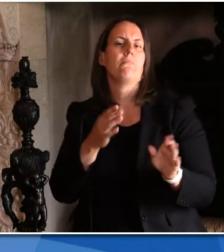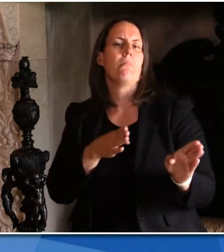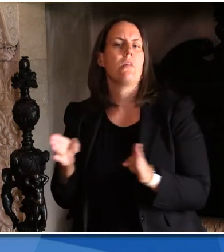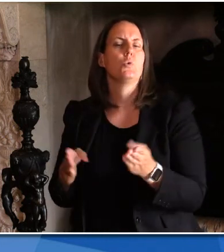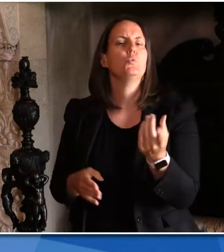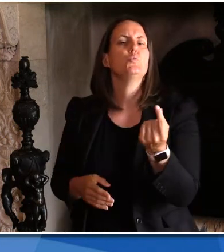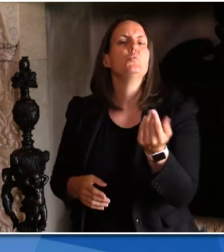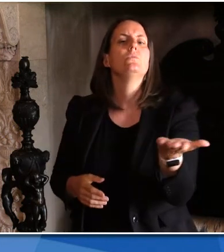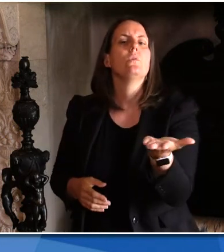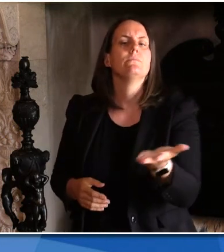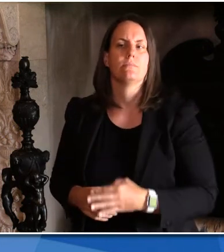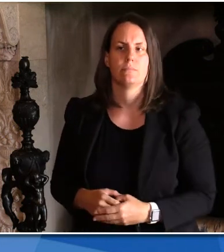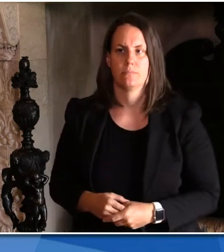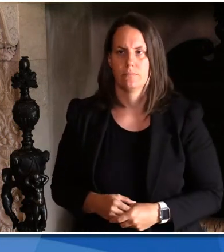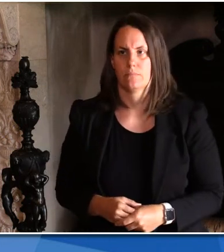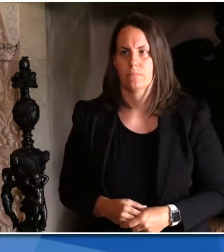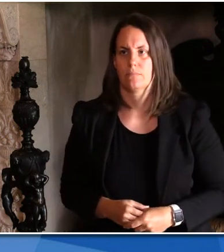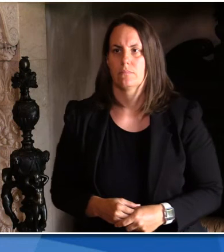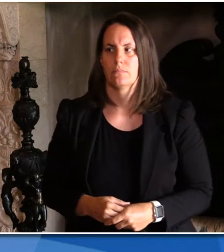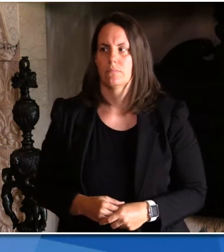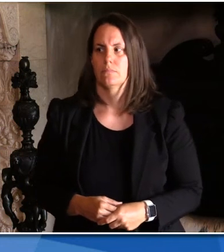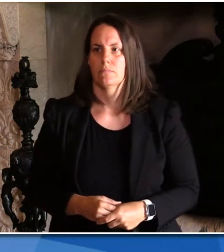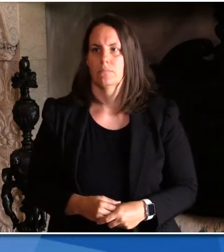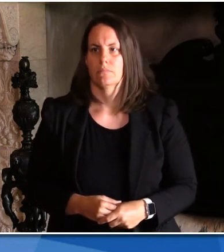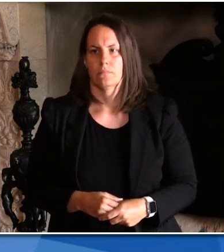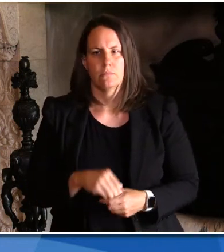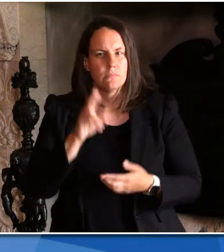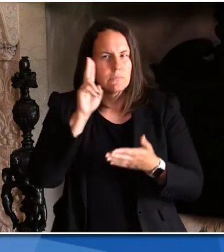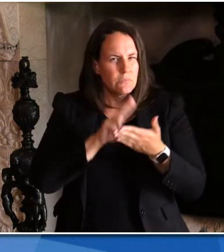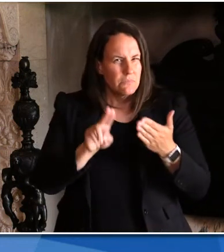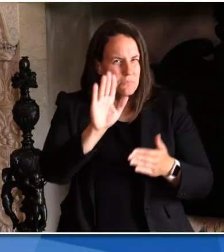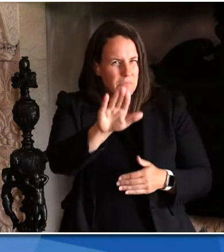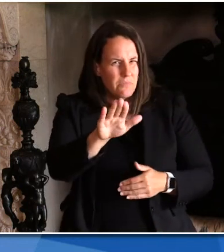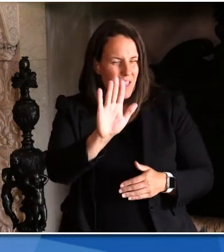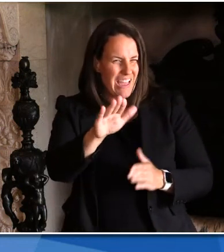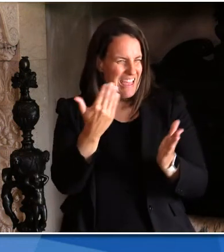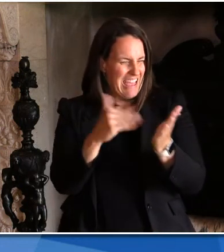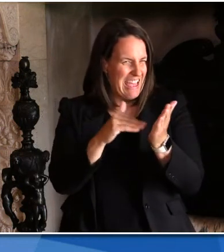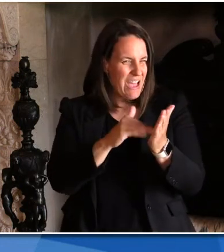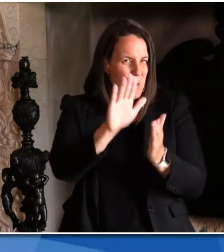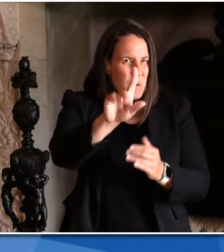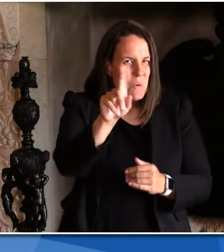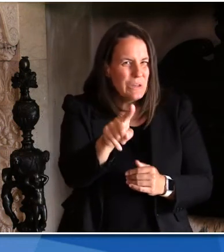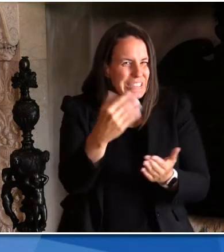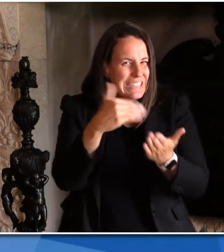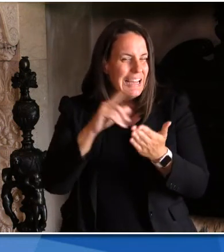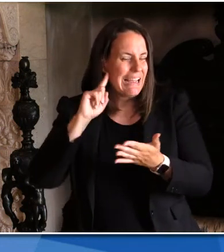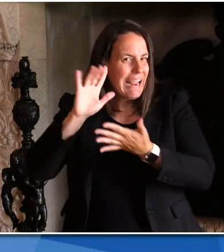Eric, can you repeat the very beginning of your question again? I'm sorry, you were breaking up.